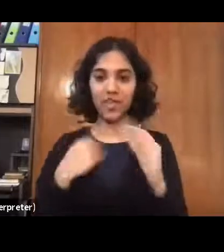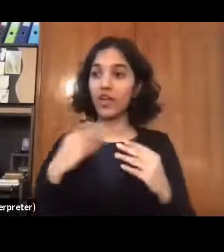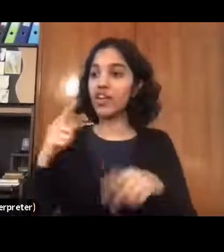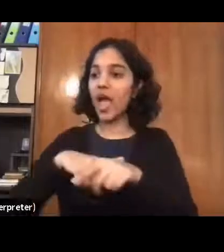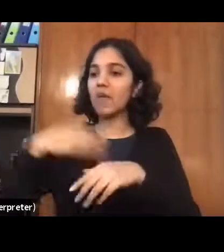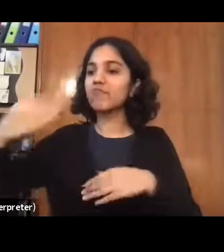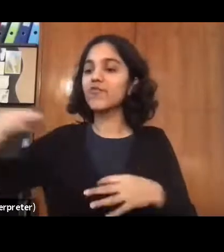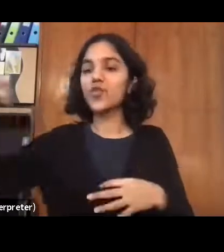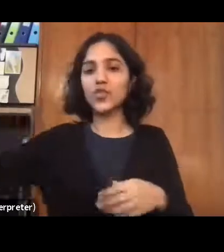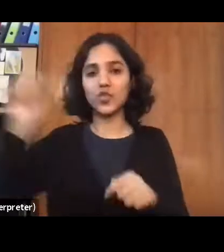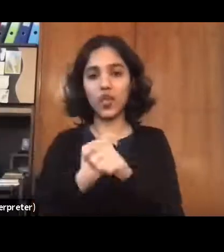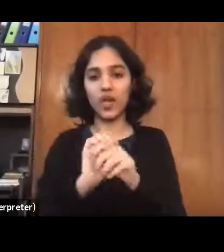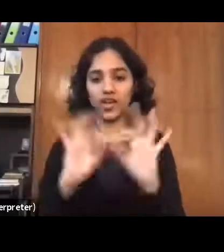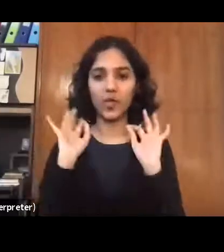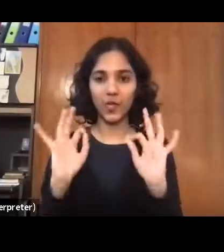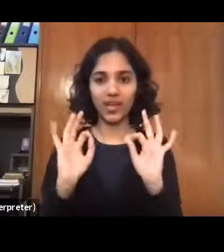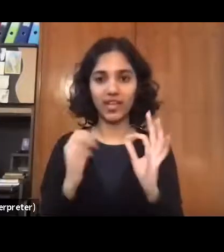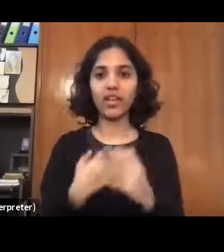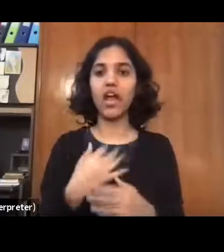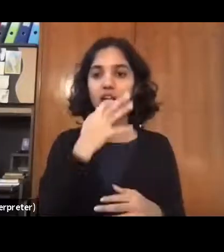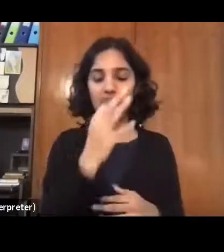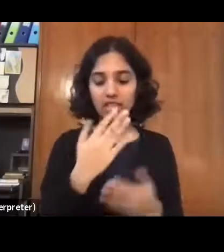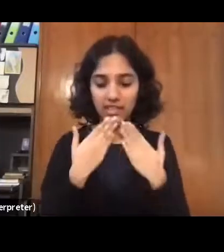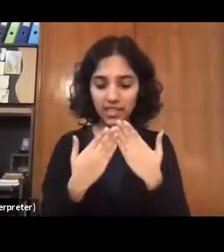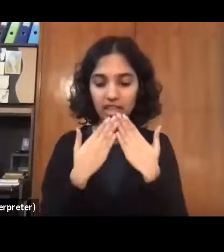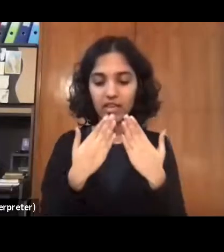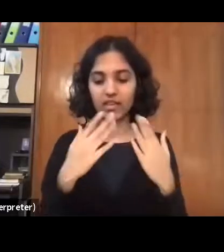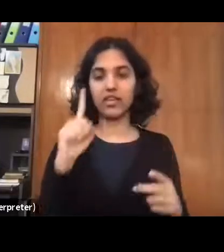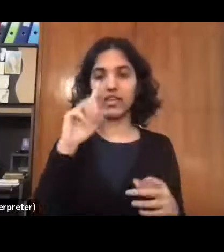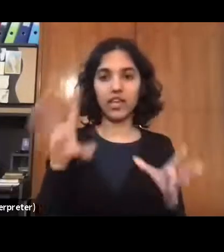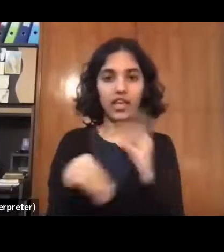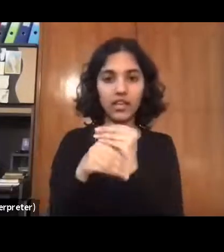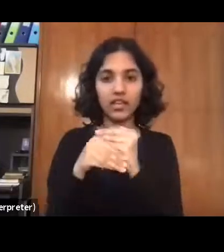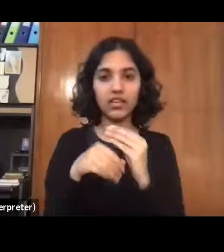come. I would like to thank